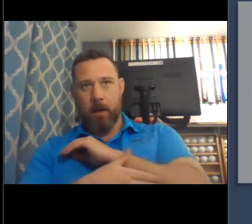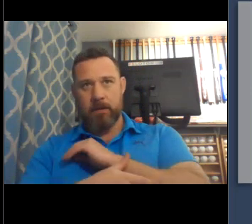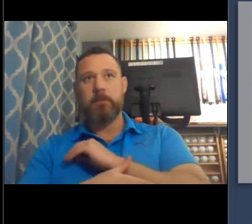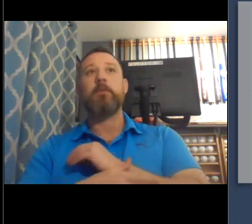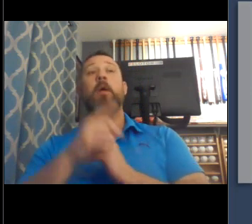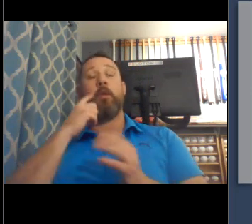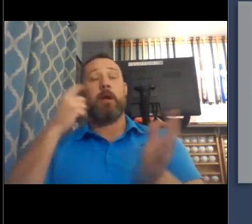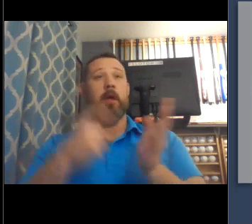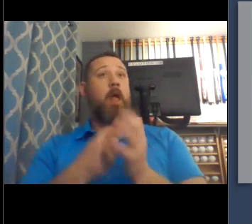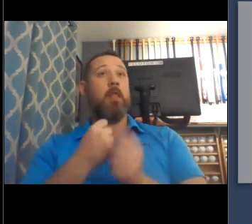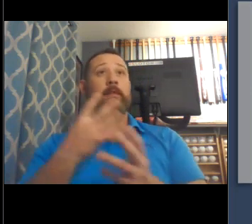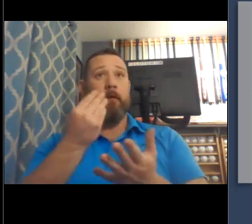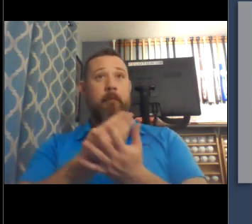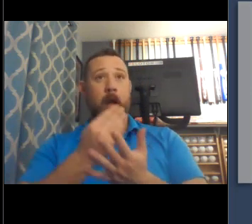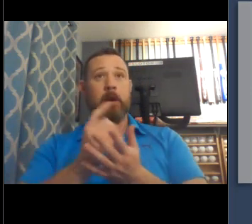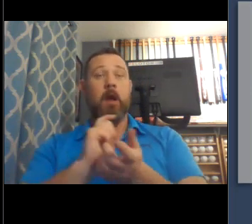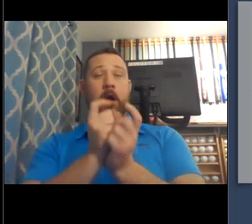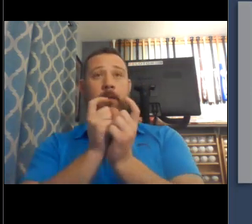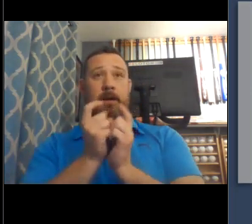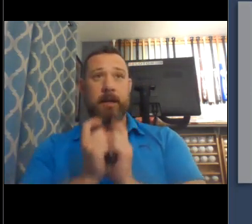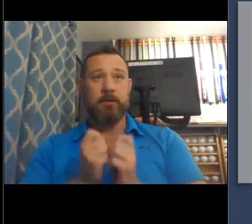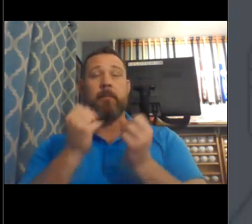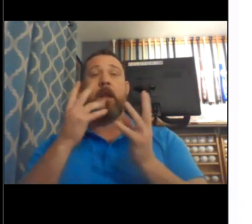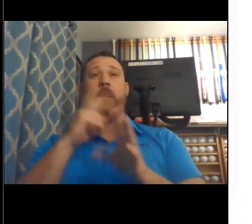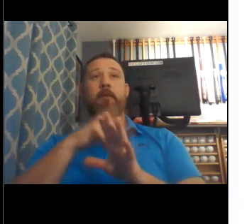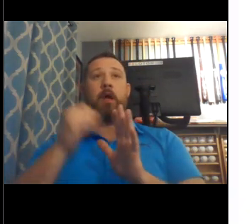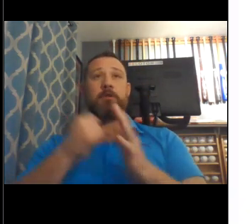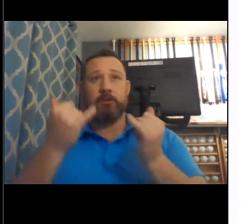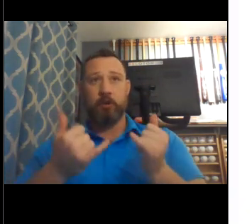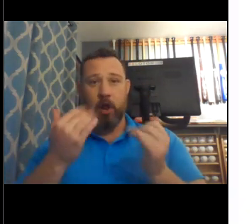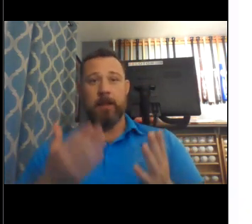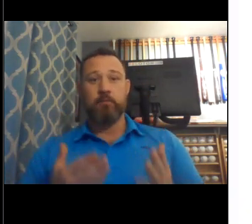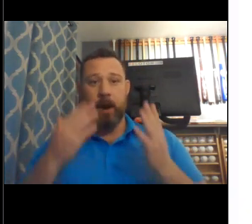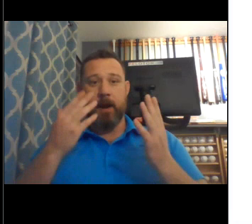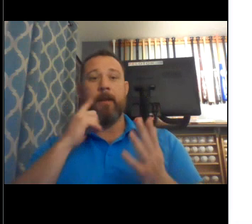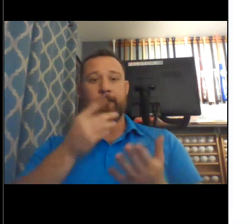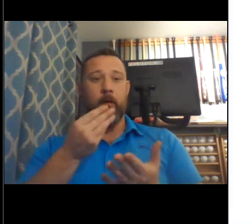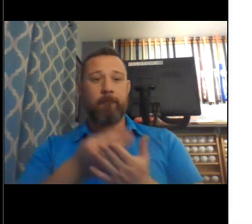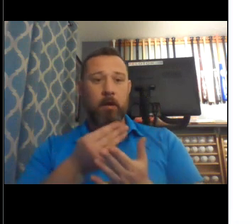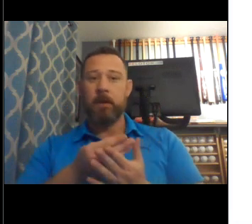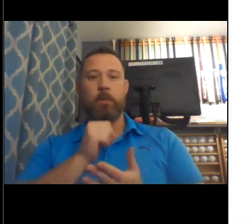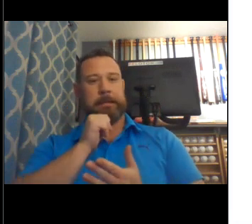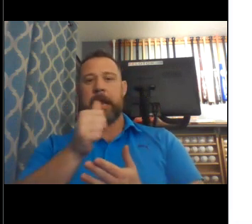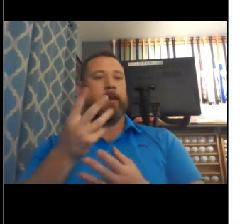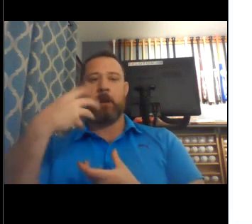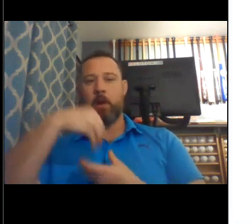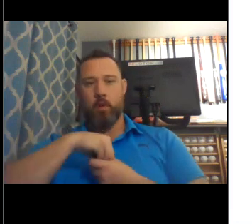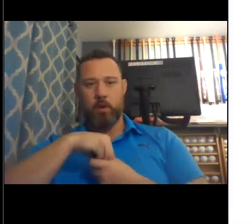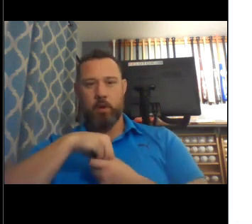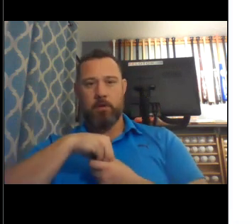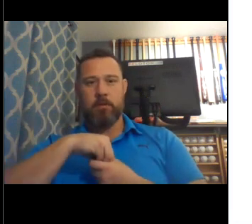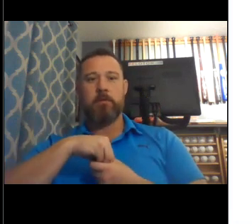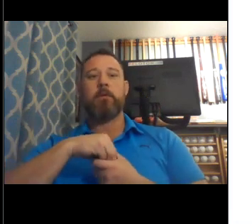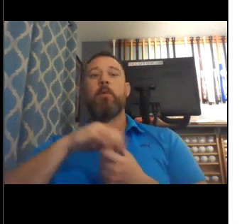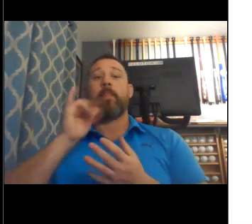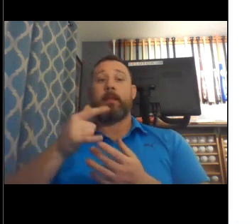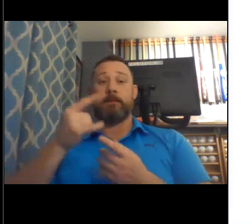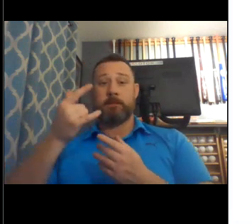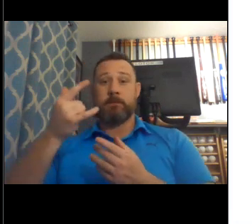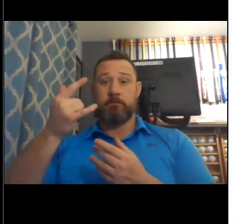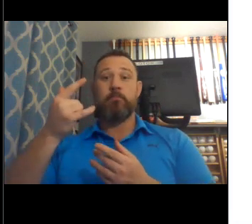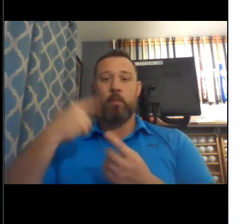that without the funding augmentation, a lot of the projects currently recommended for funding would not have been included. And with this in mind, we encourage